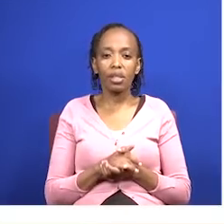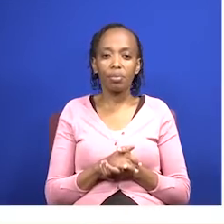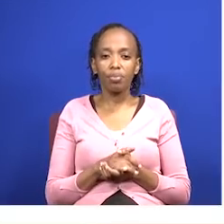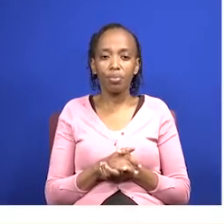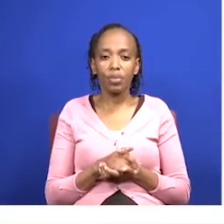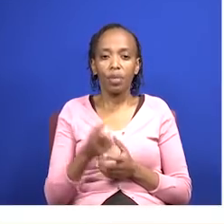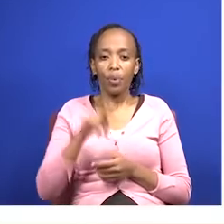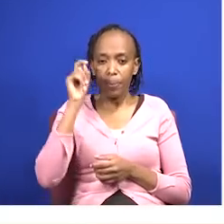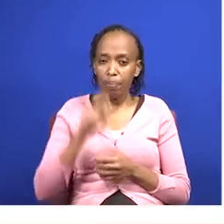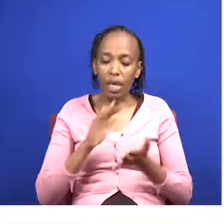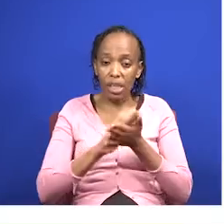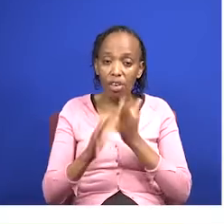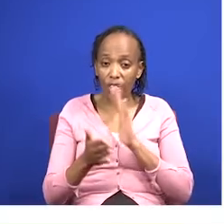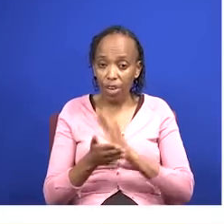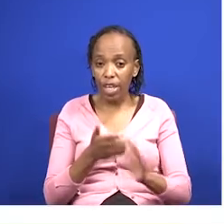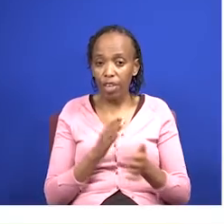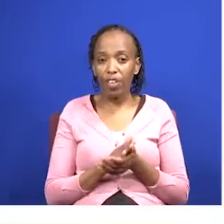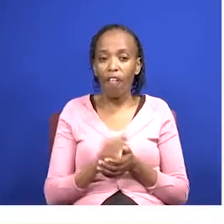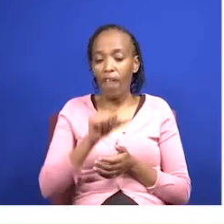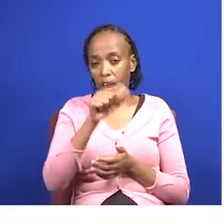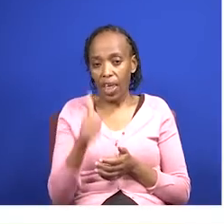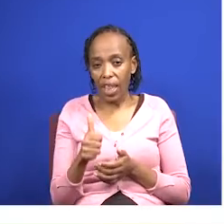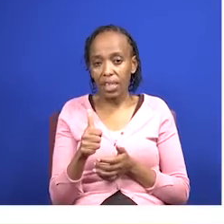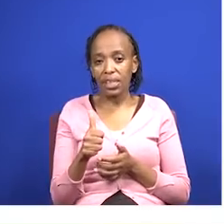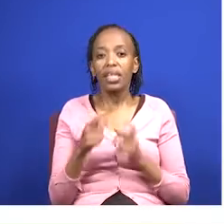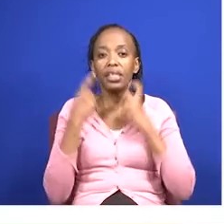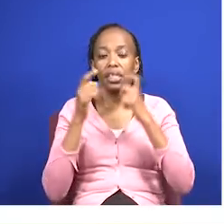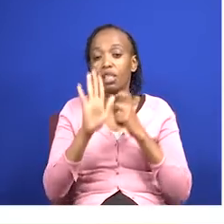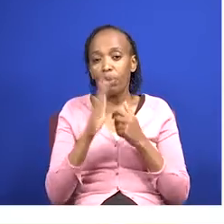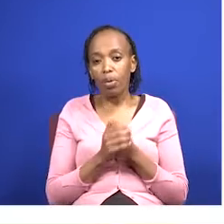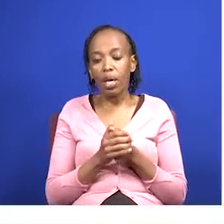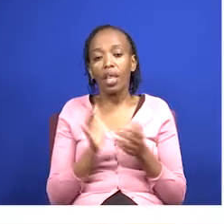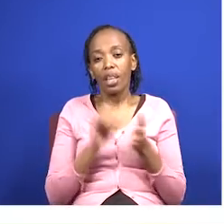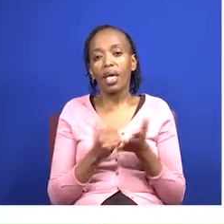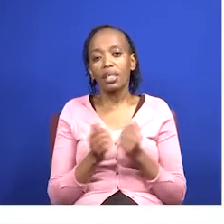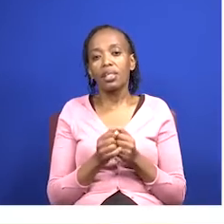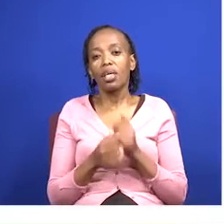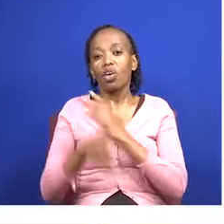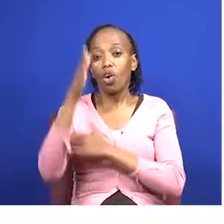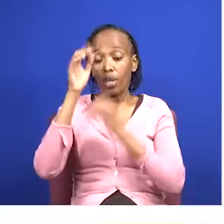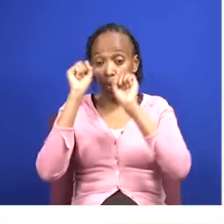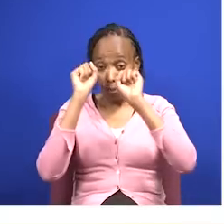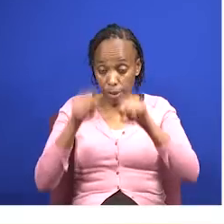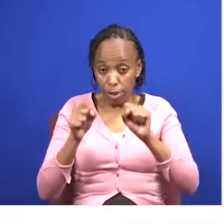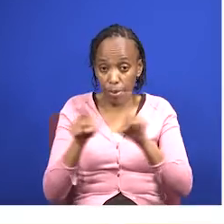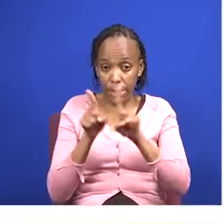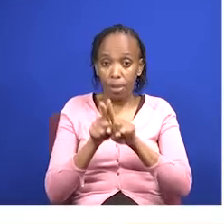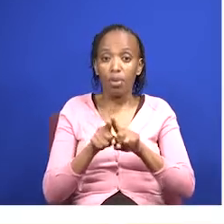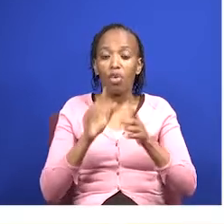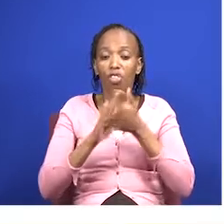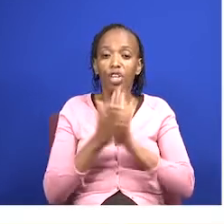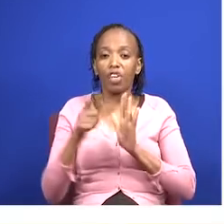girls, we must forgive others their sins so that God will also forgive